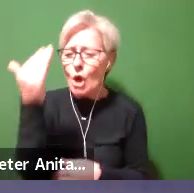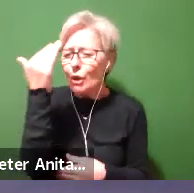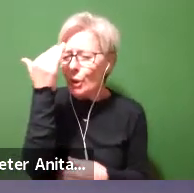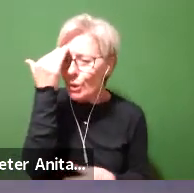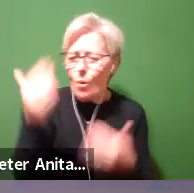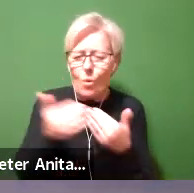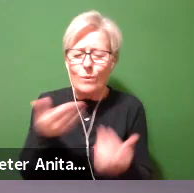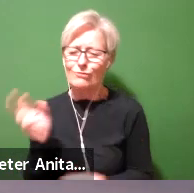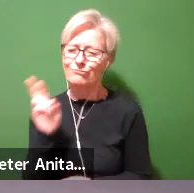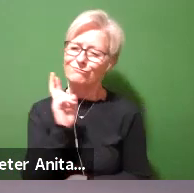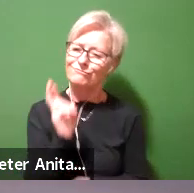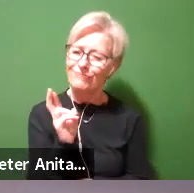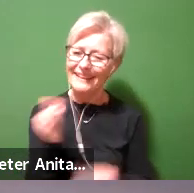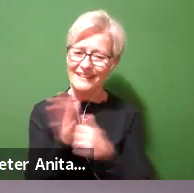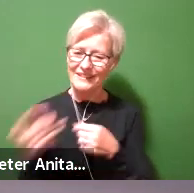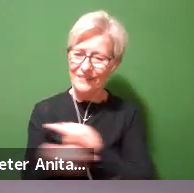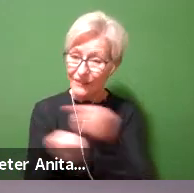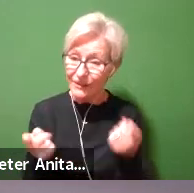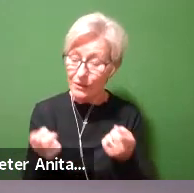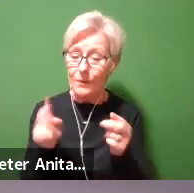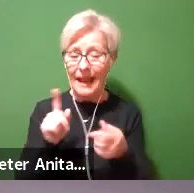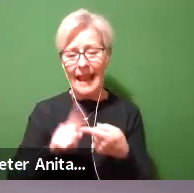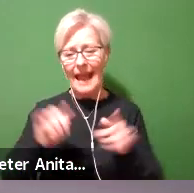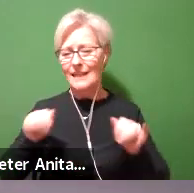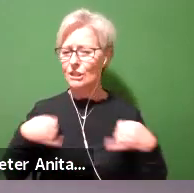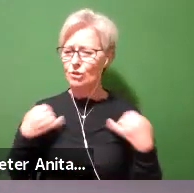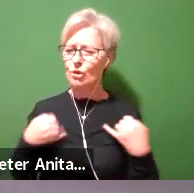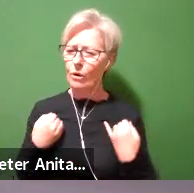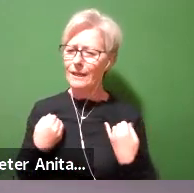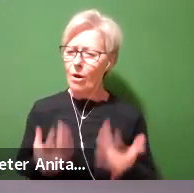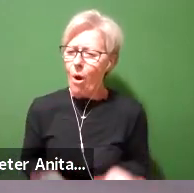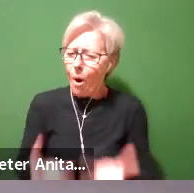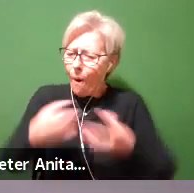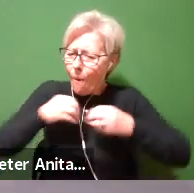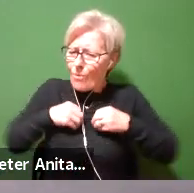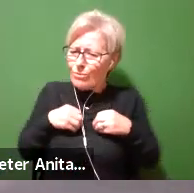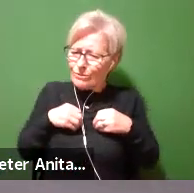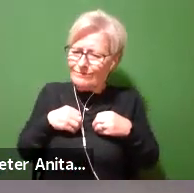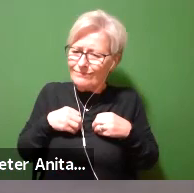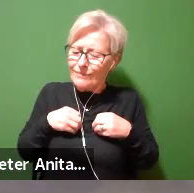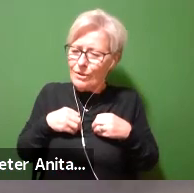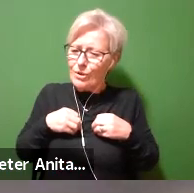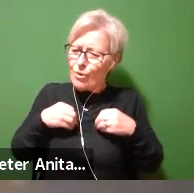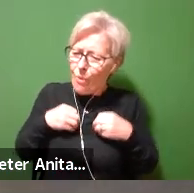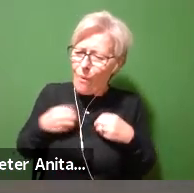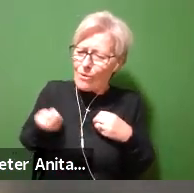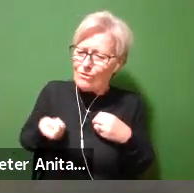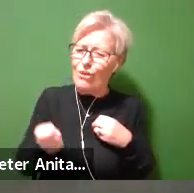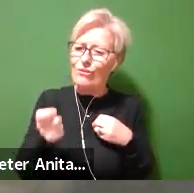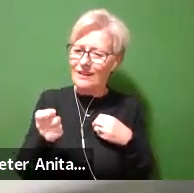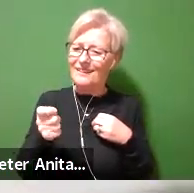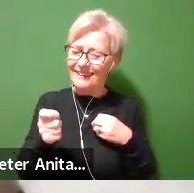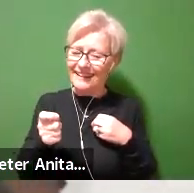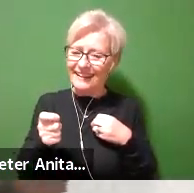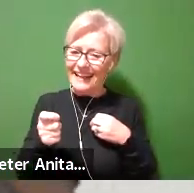it. I invite you all to own your own sexual pleasure destiny and be creative in how you want to be pleasured